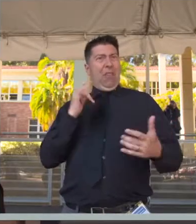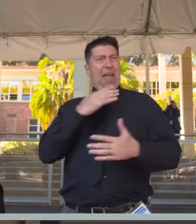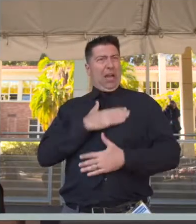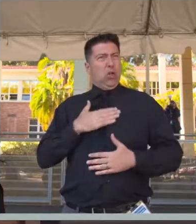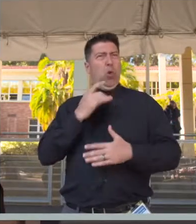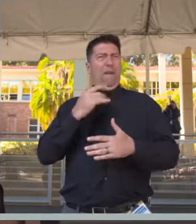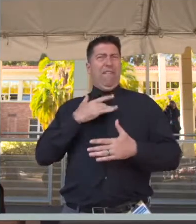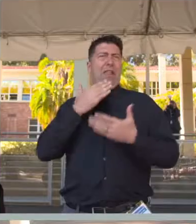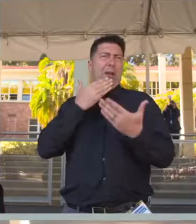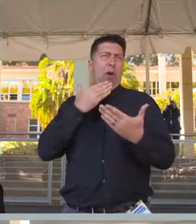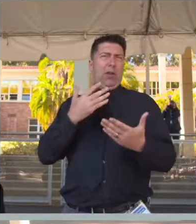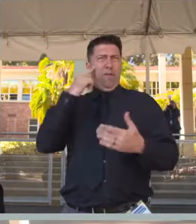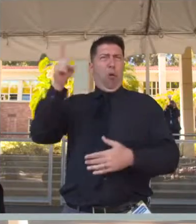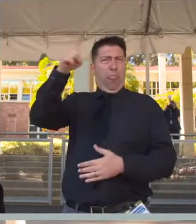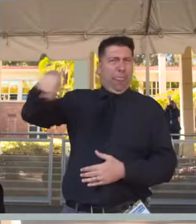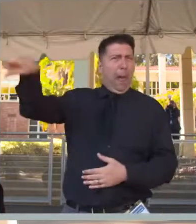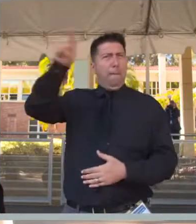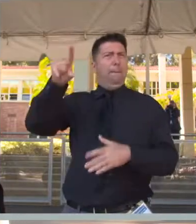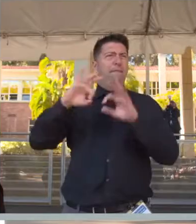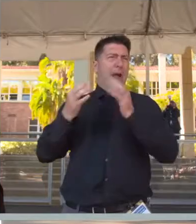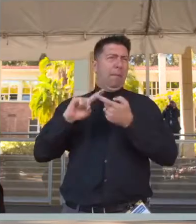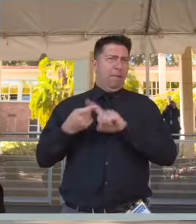and gratitude.